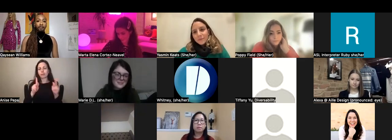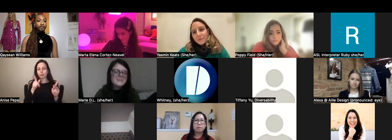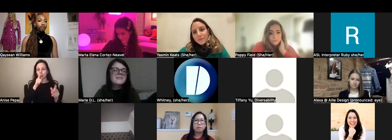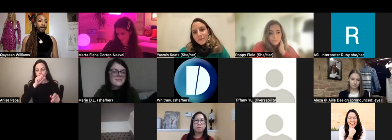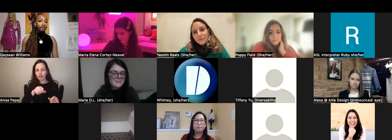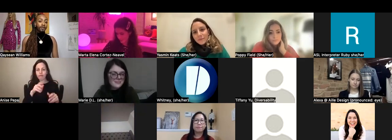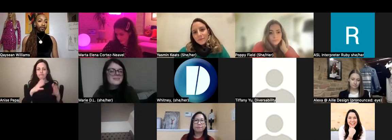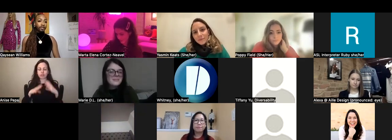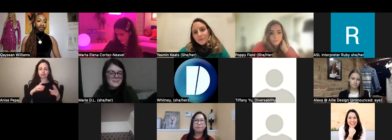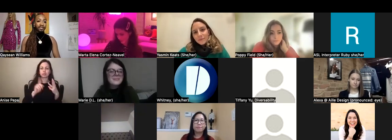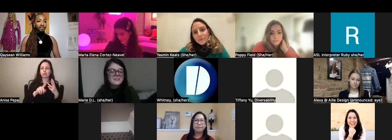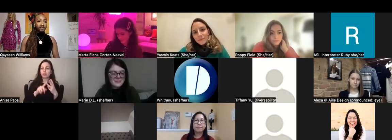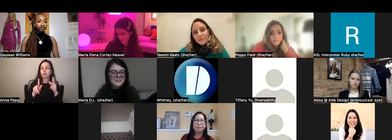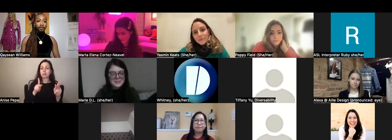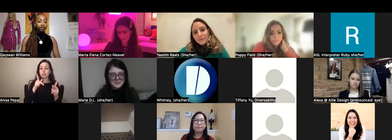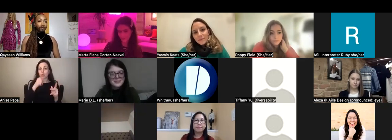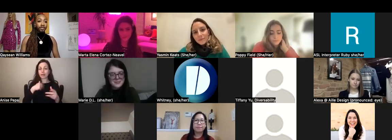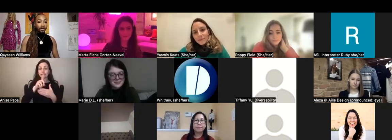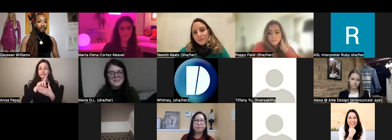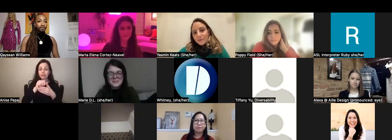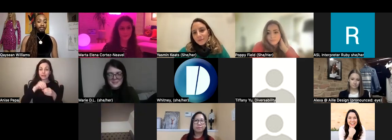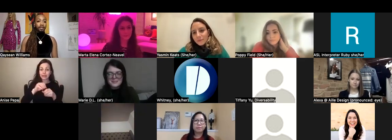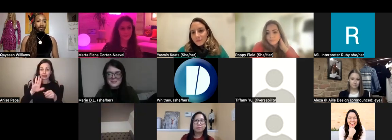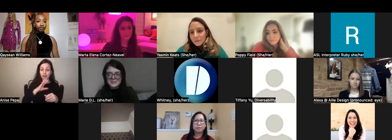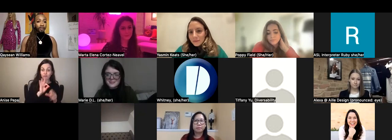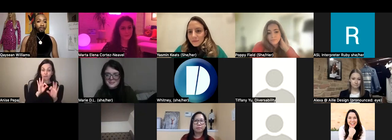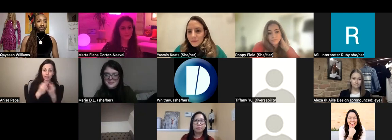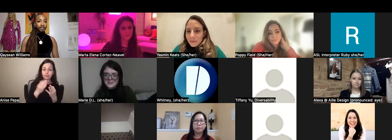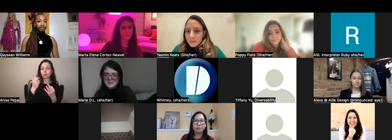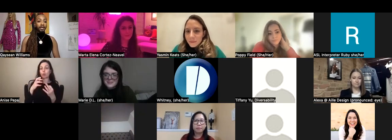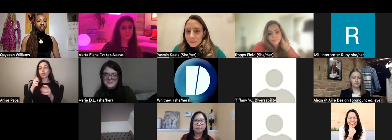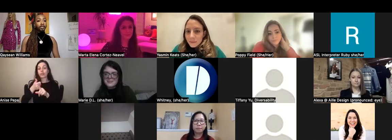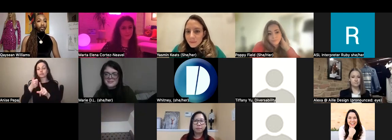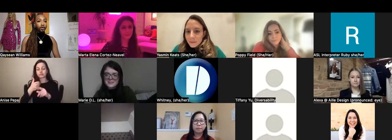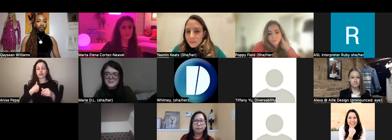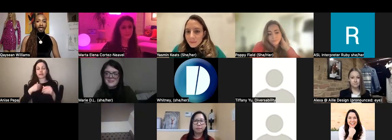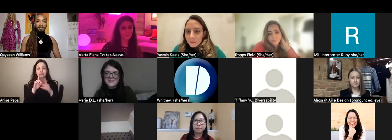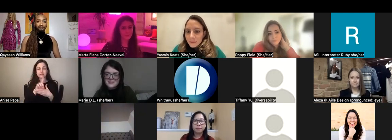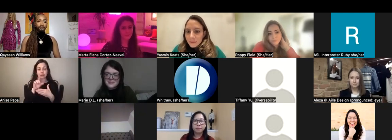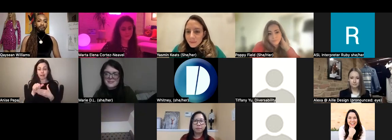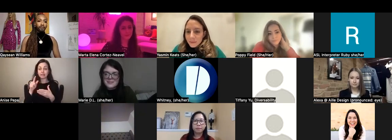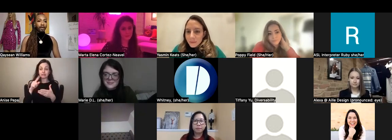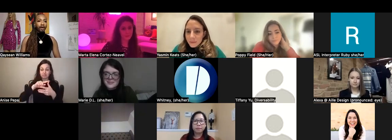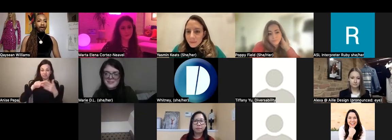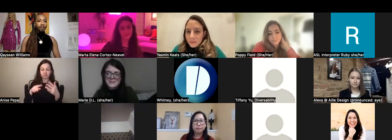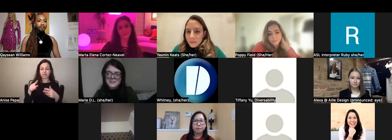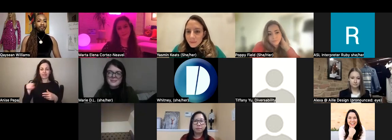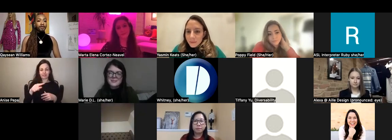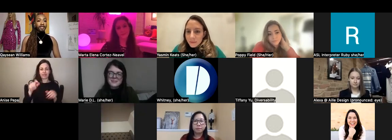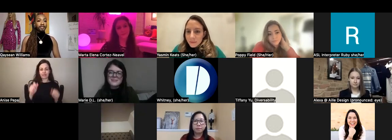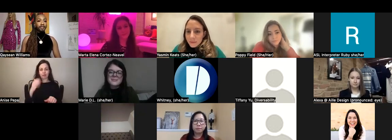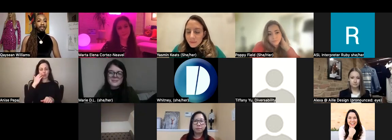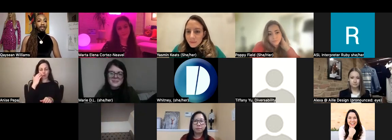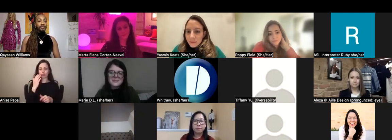the people who have people with disabilities in their family or themselves as people with disabilities, to know that